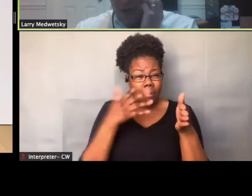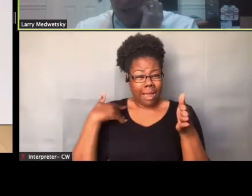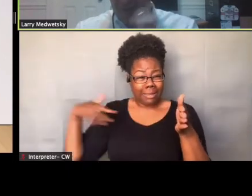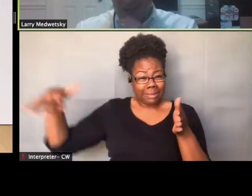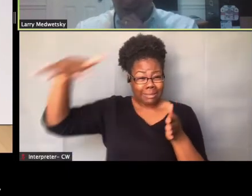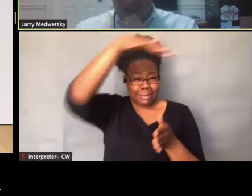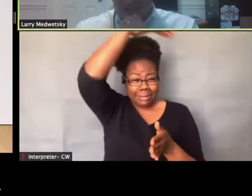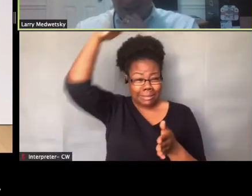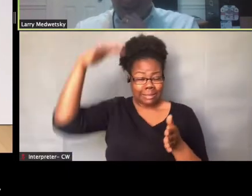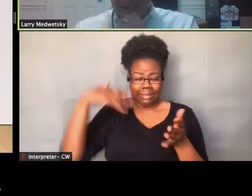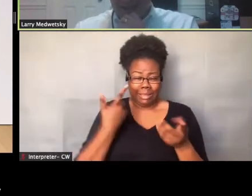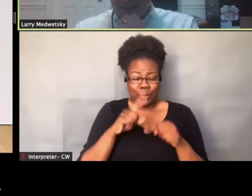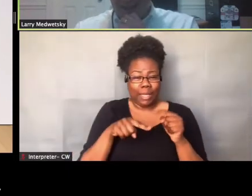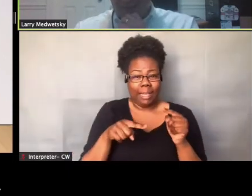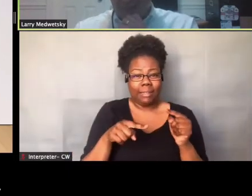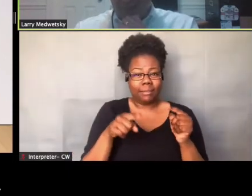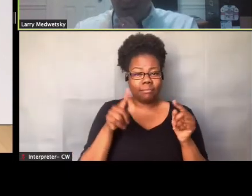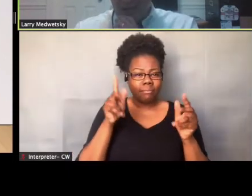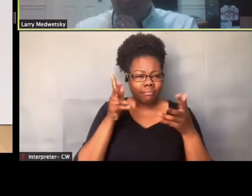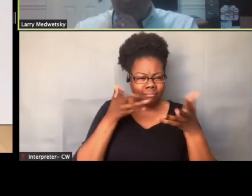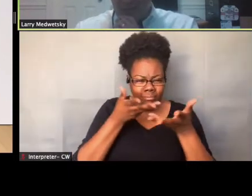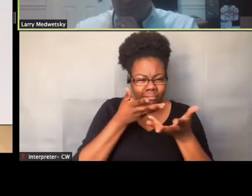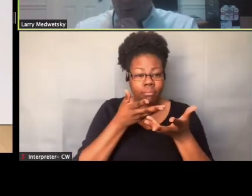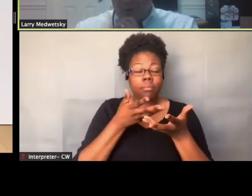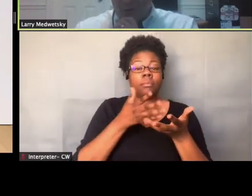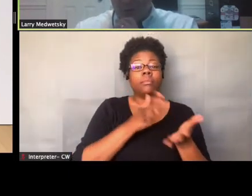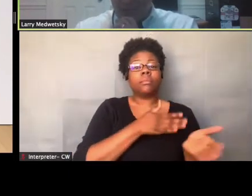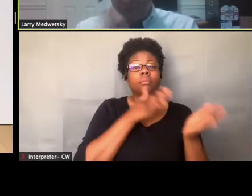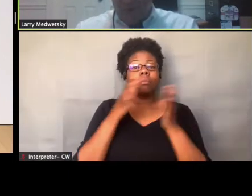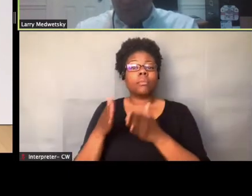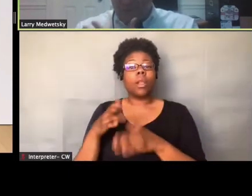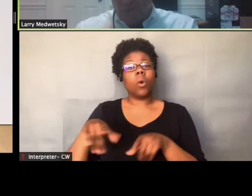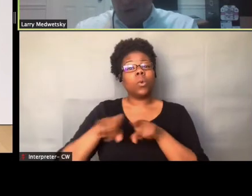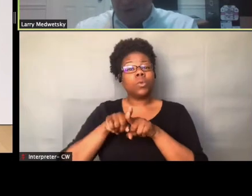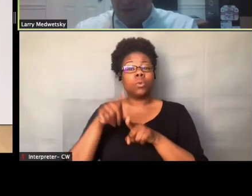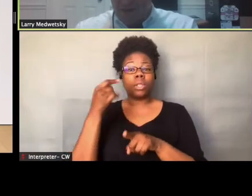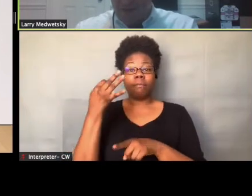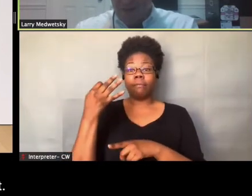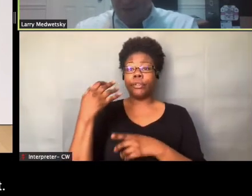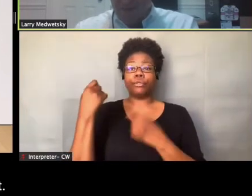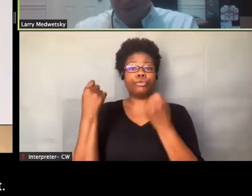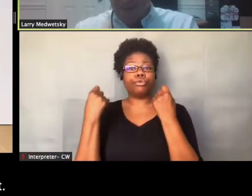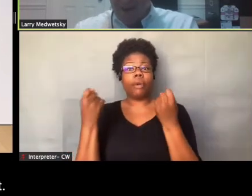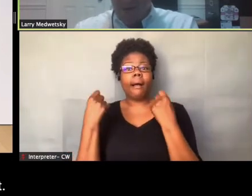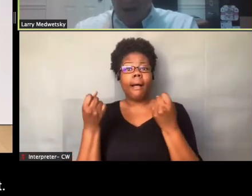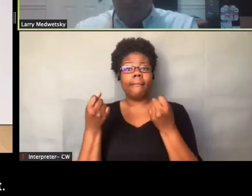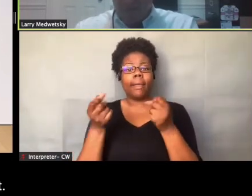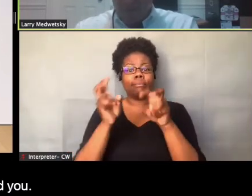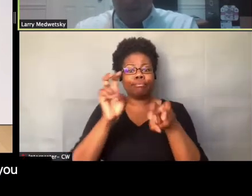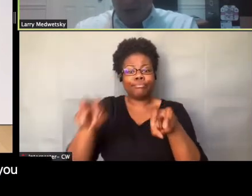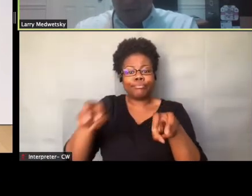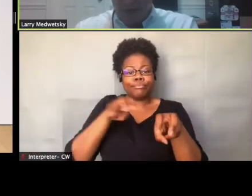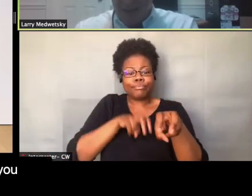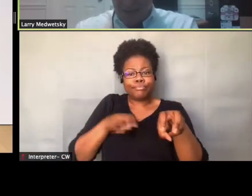you're driving, if it's picking up the motor noise from in front and you